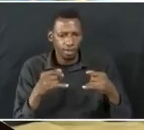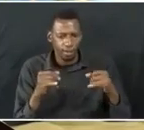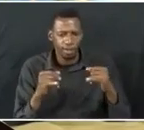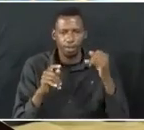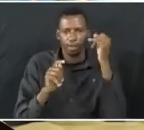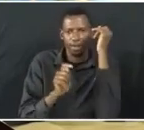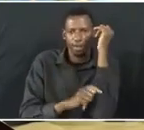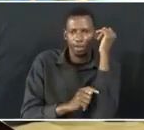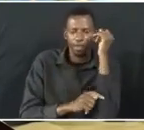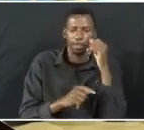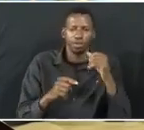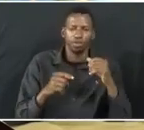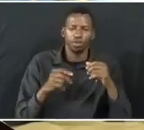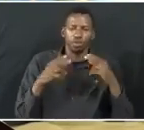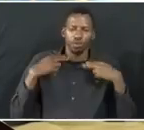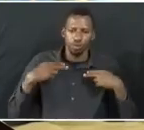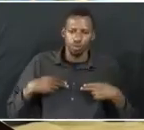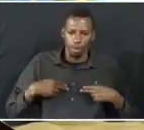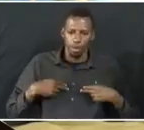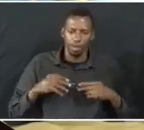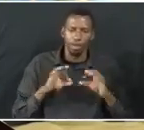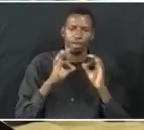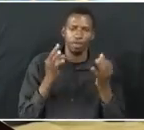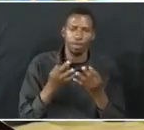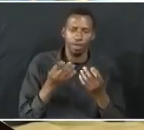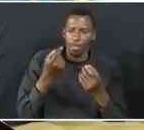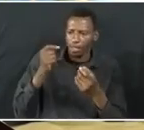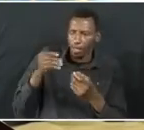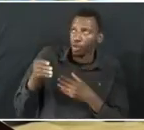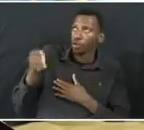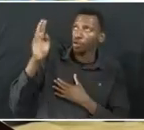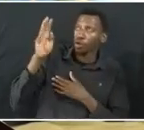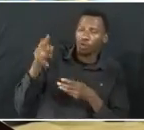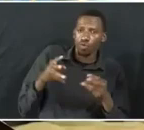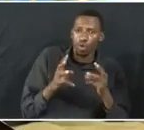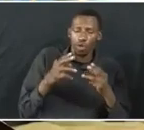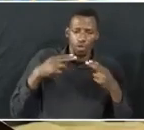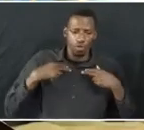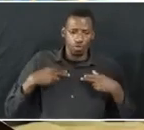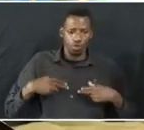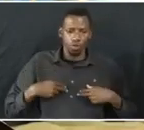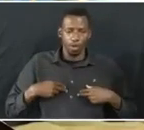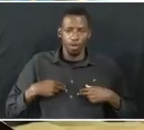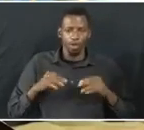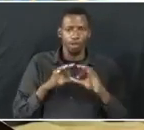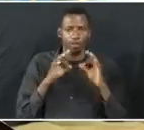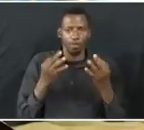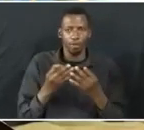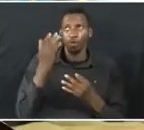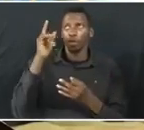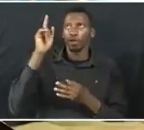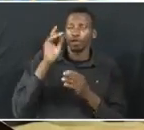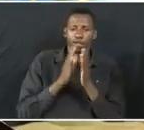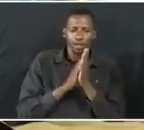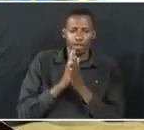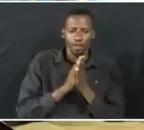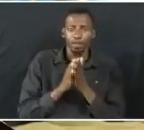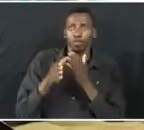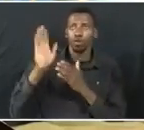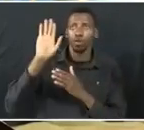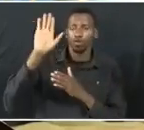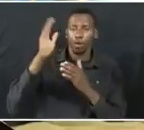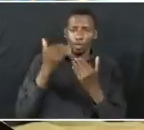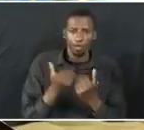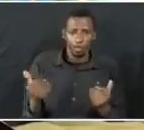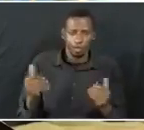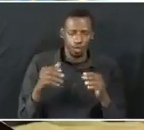add something, the godly human family, because he's interested in godly offspring, the human family